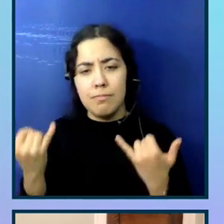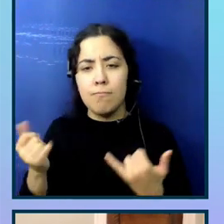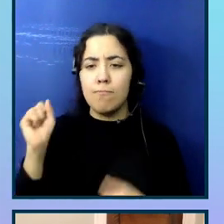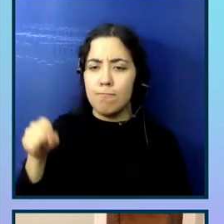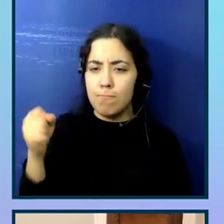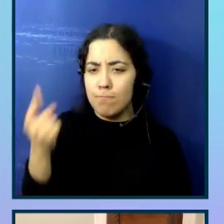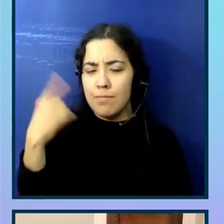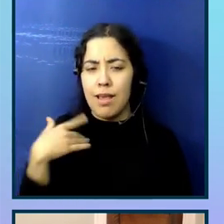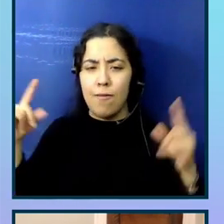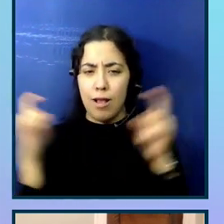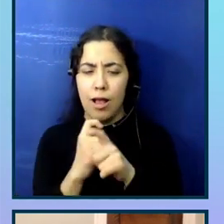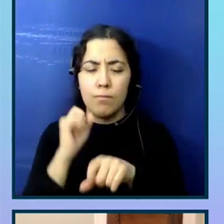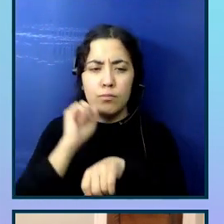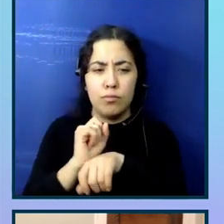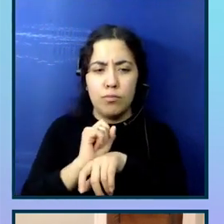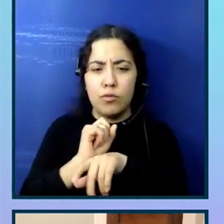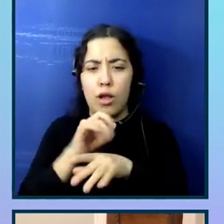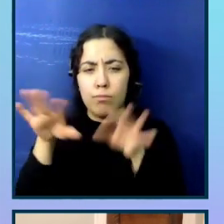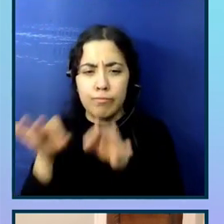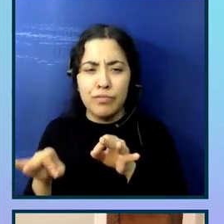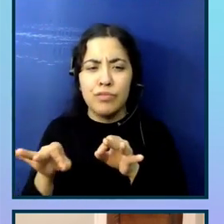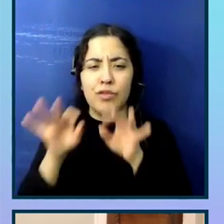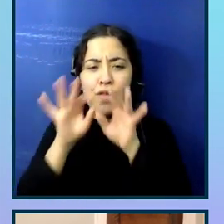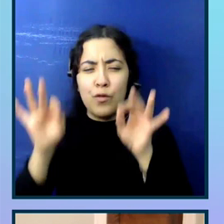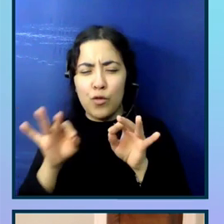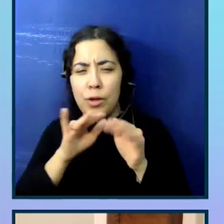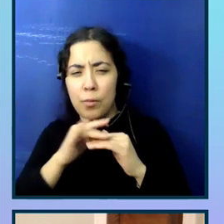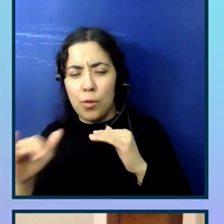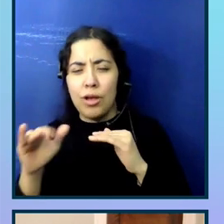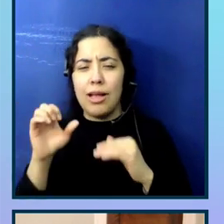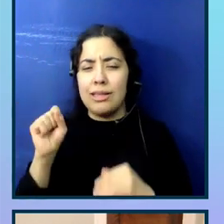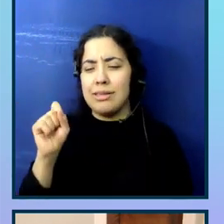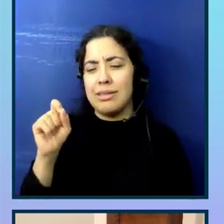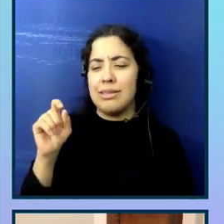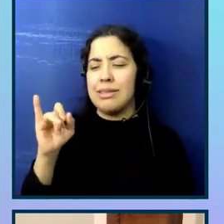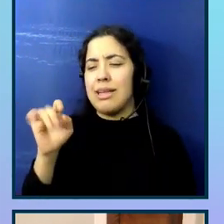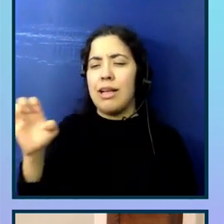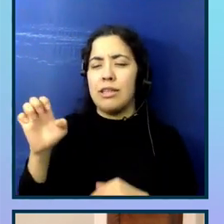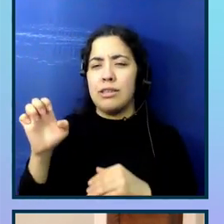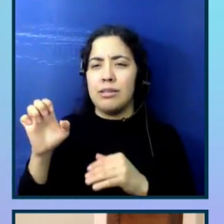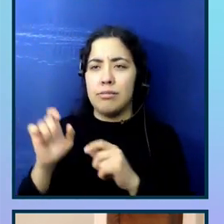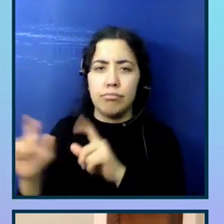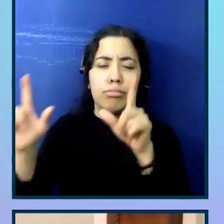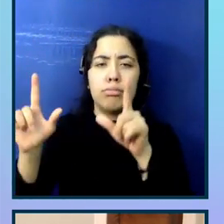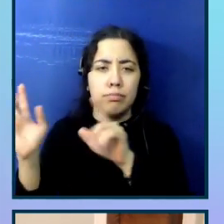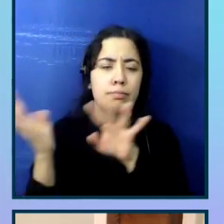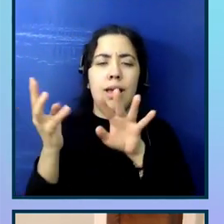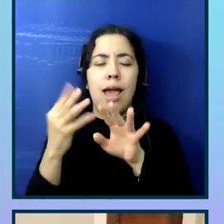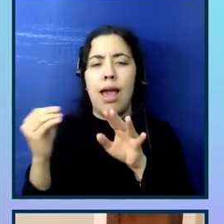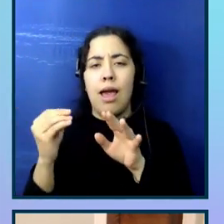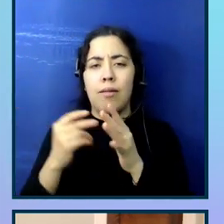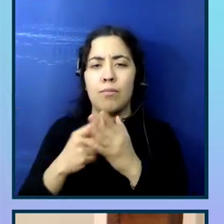kinds of complex JavaScript frameworks and static site generators and numerous programming languages and